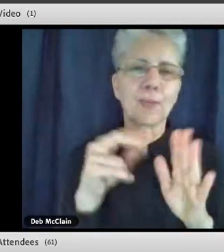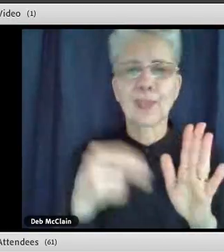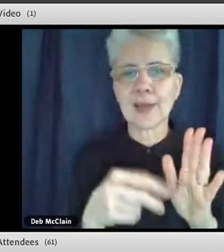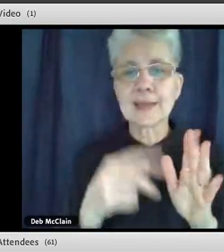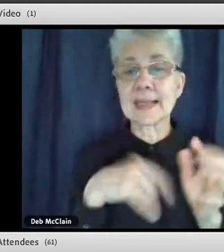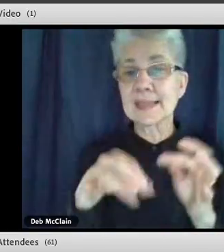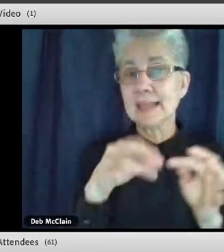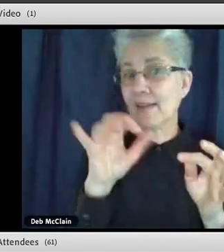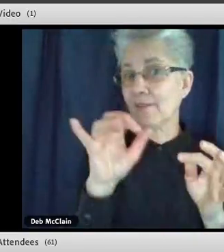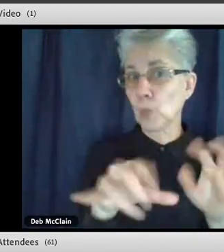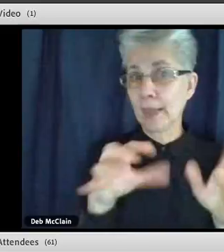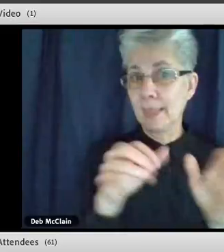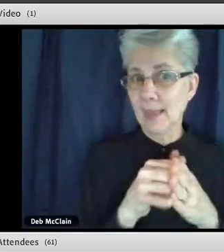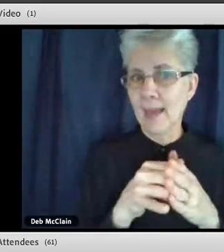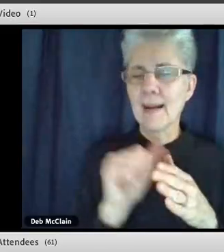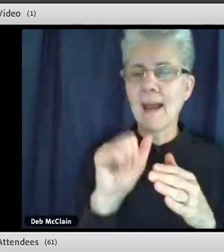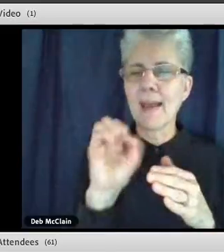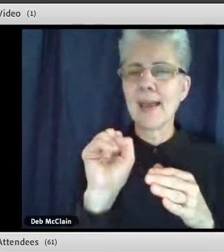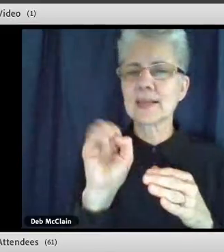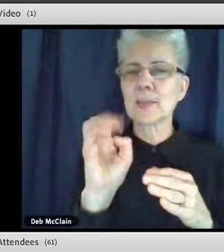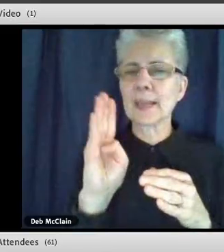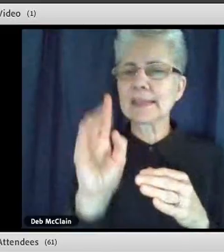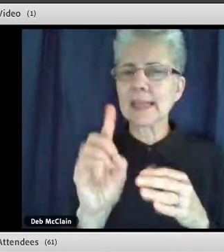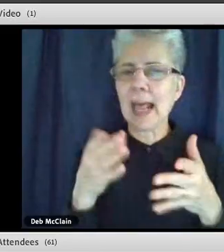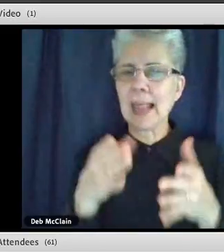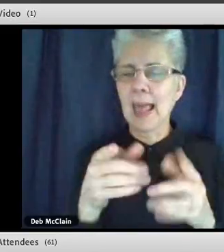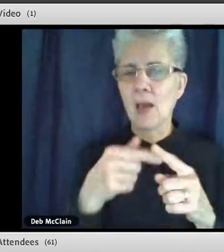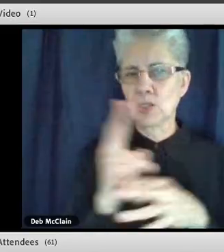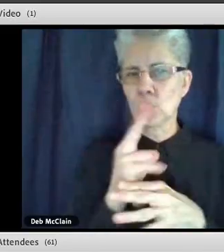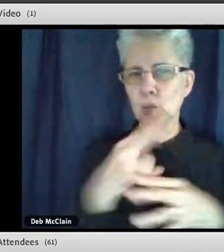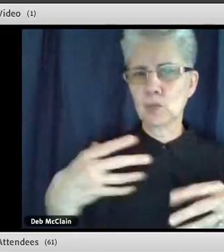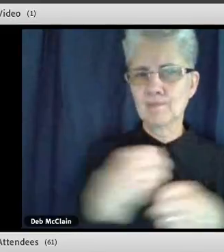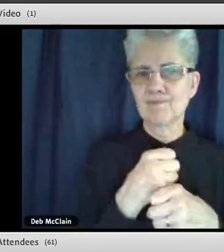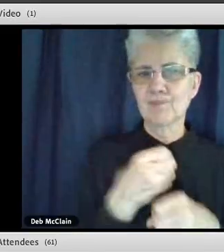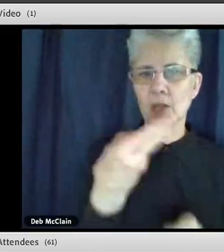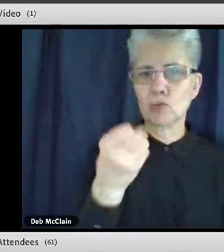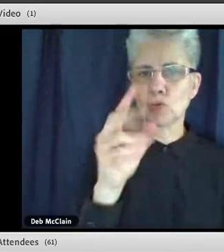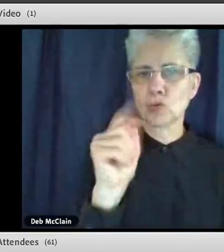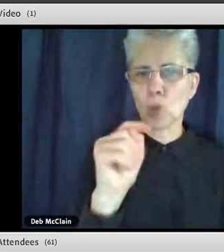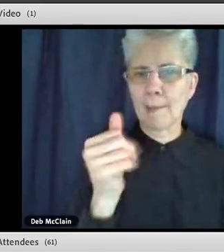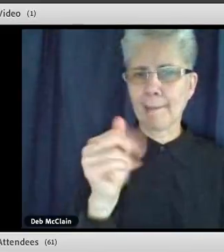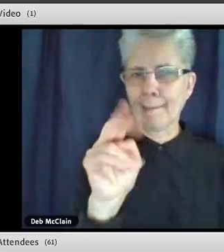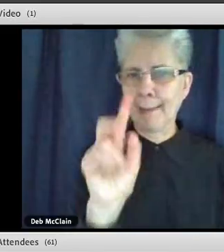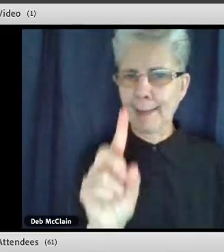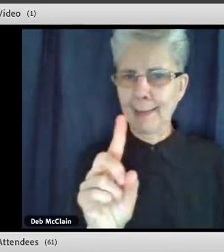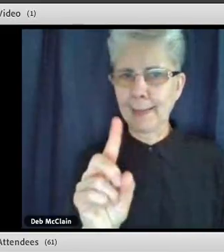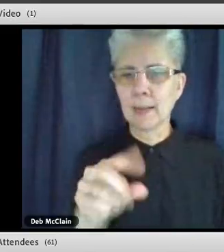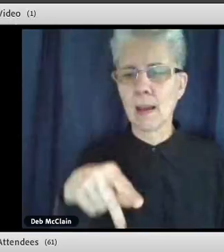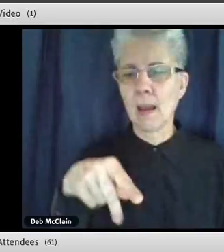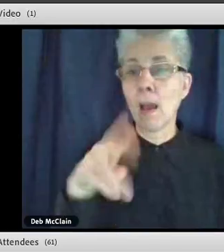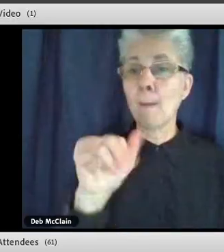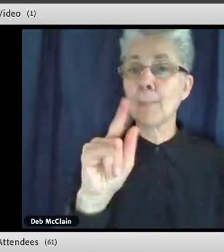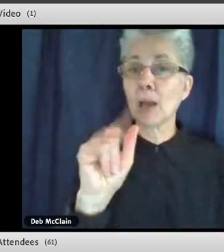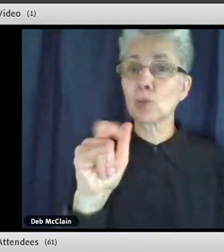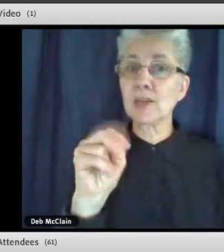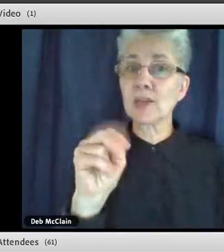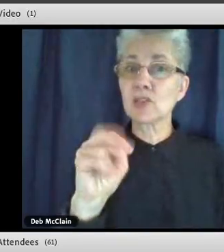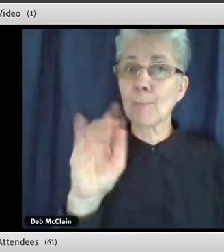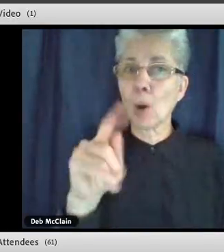that, ISBD allowed us to use a shorthand, punctuation marks to represent